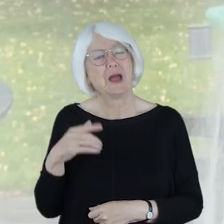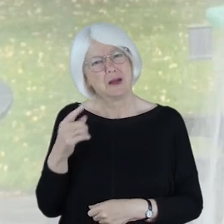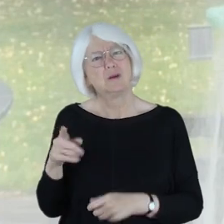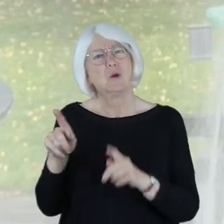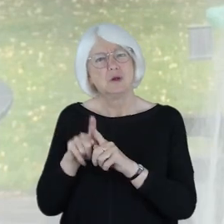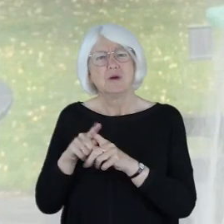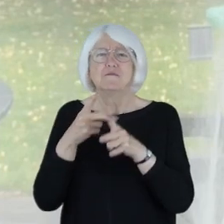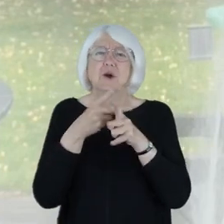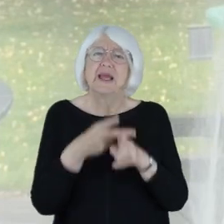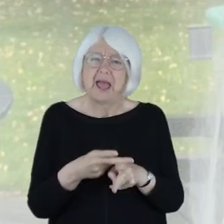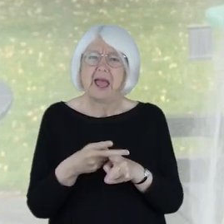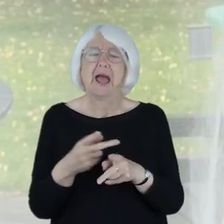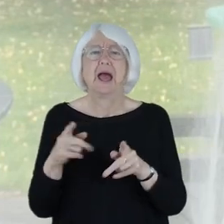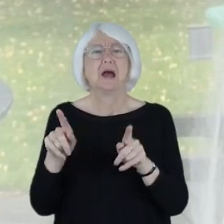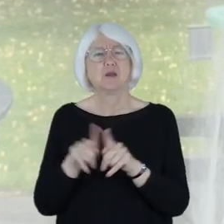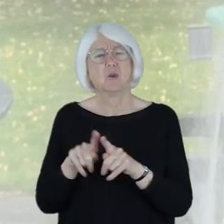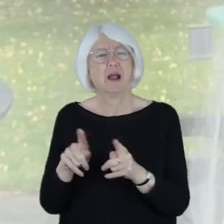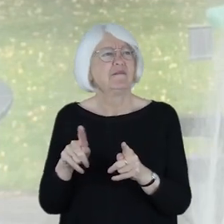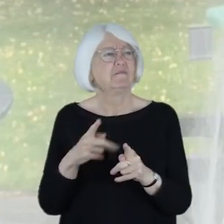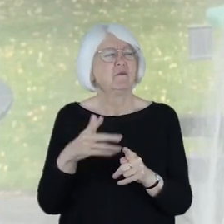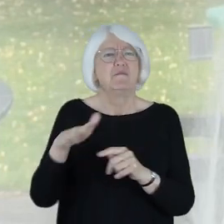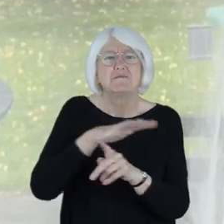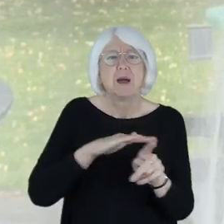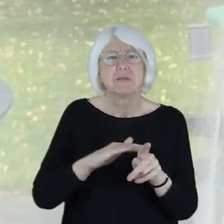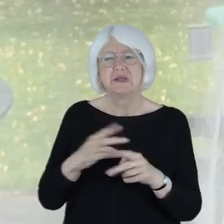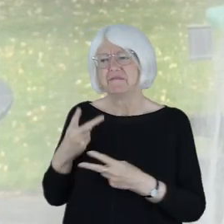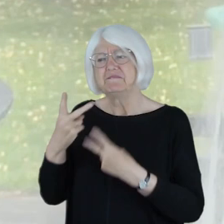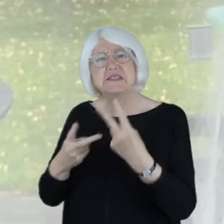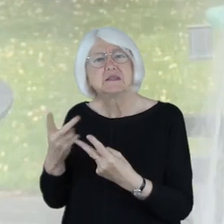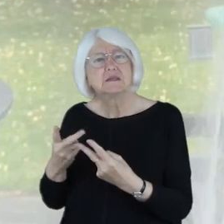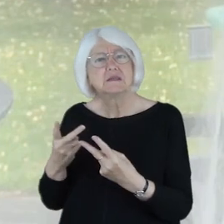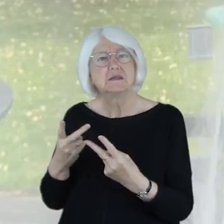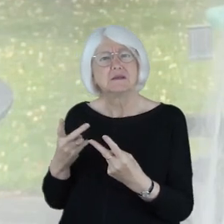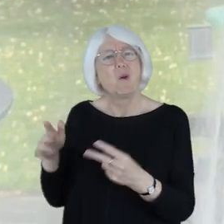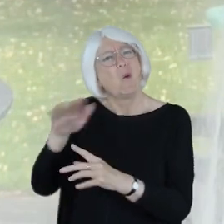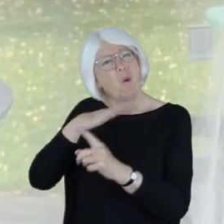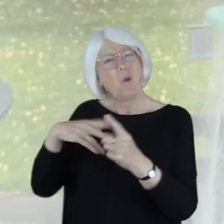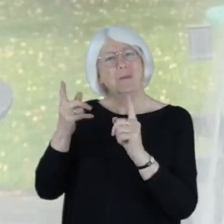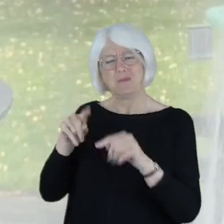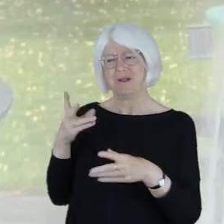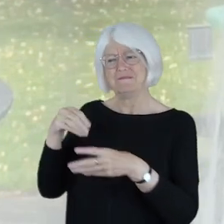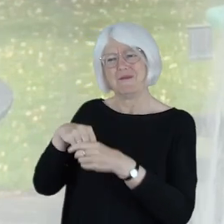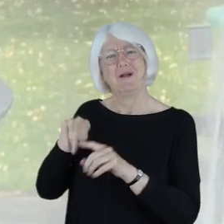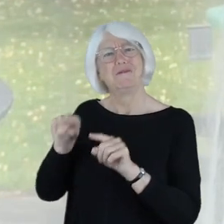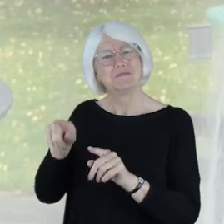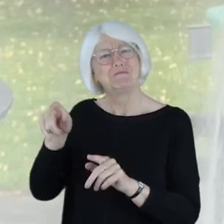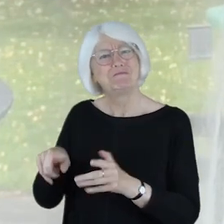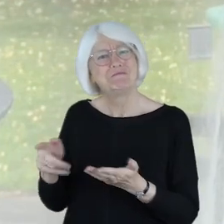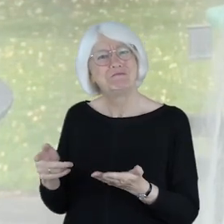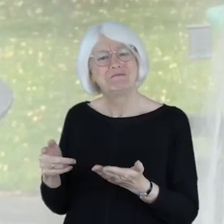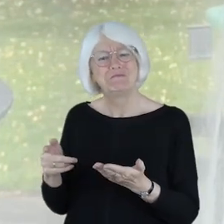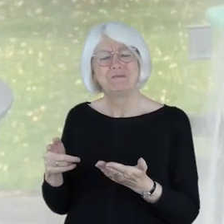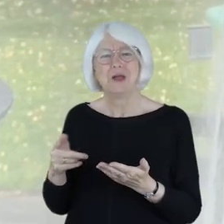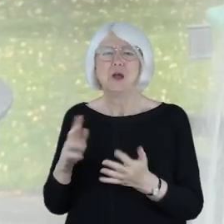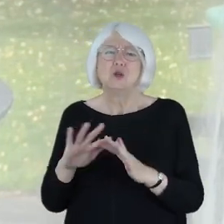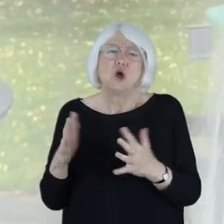for the families, we're there for the visitors, and it's just a matter of being there and not necessarily